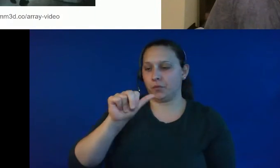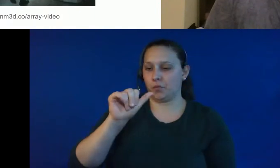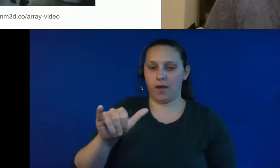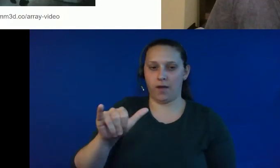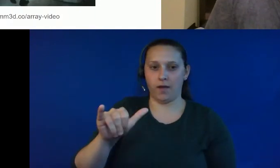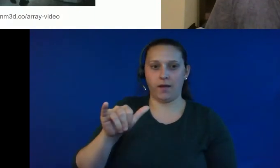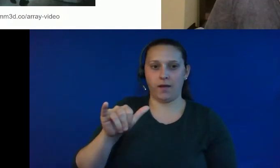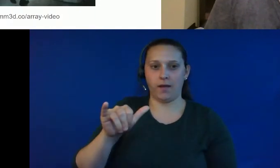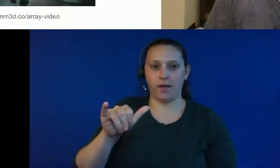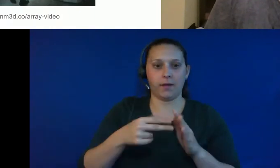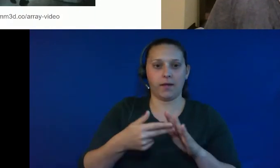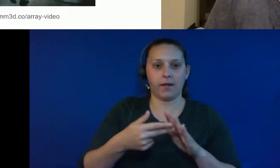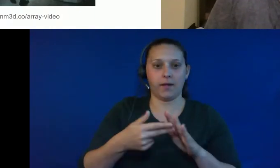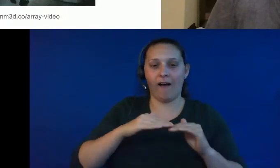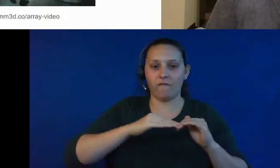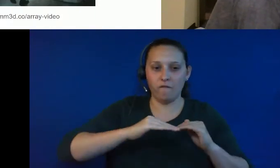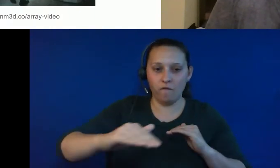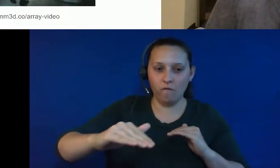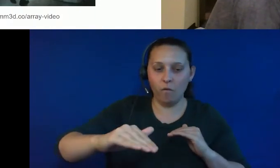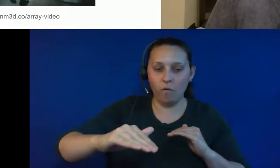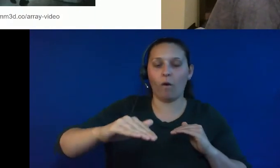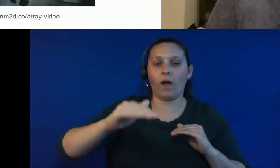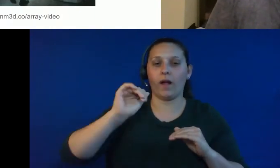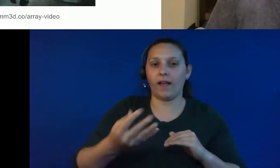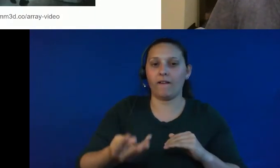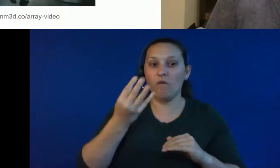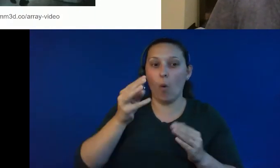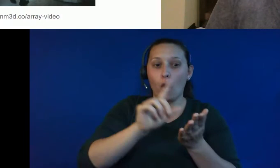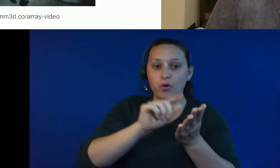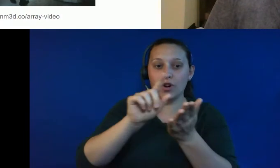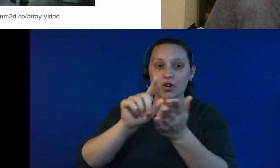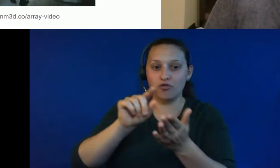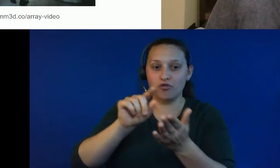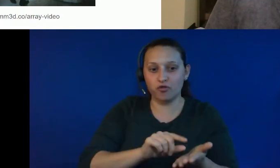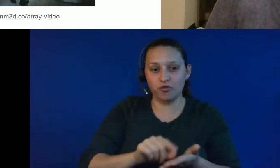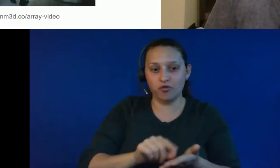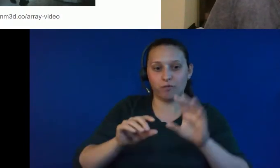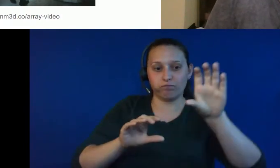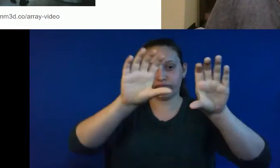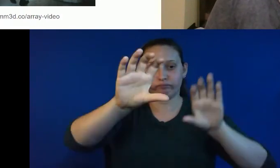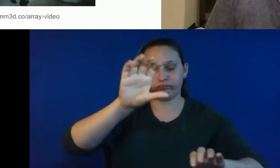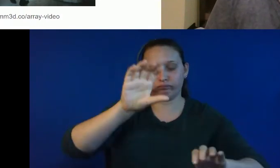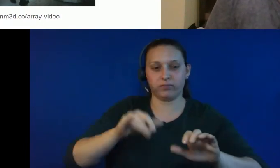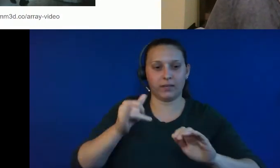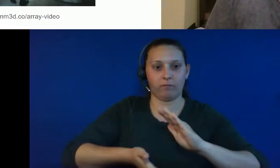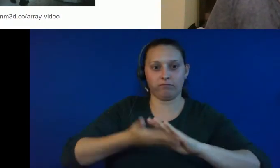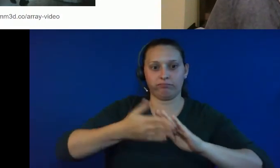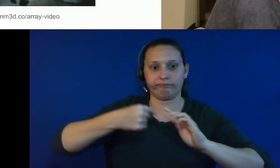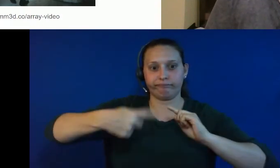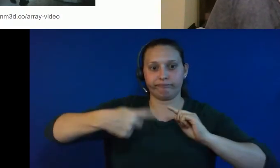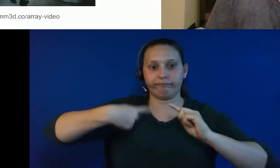floor. It has 4 printers in there, and it will automatically print, store the prints, and basically run for 72 hours without